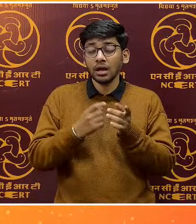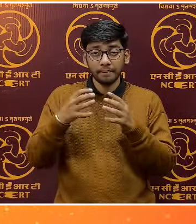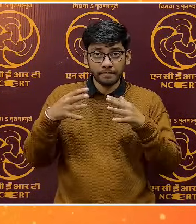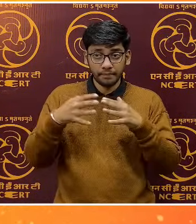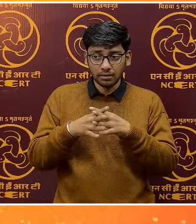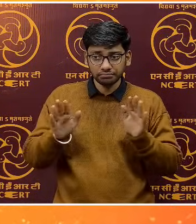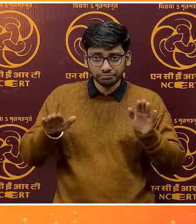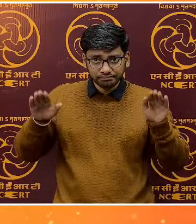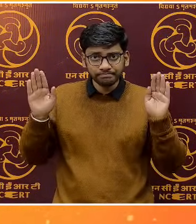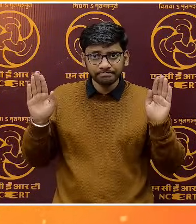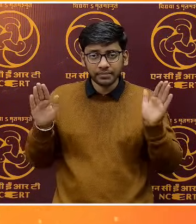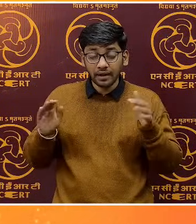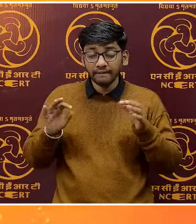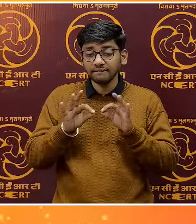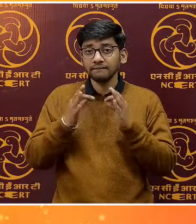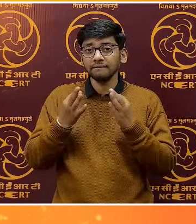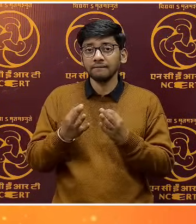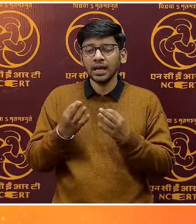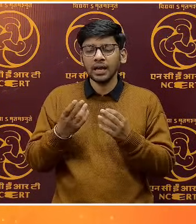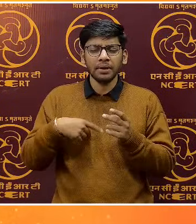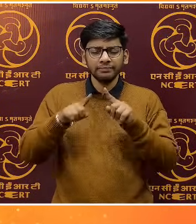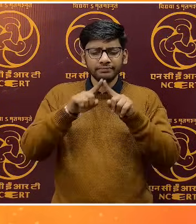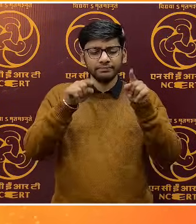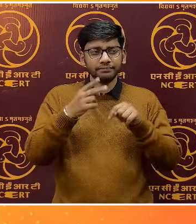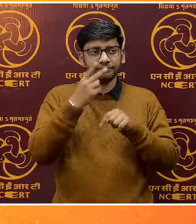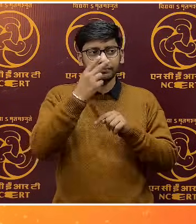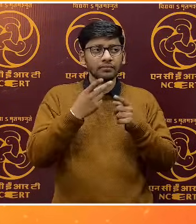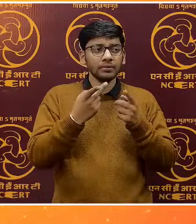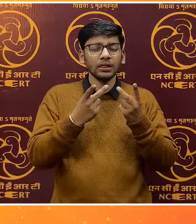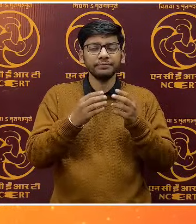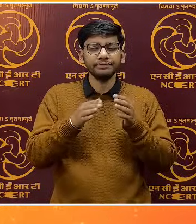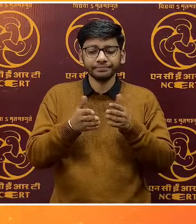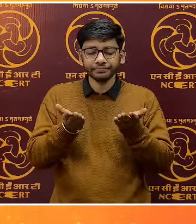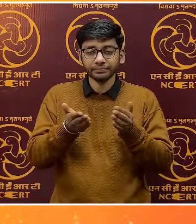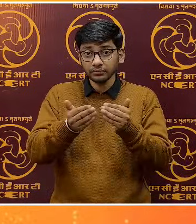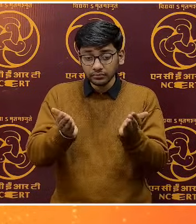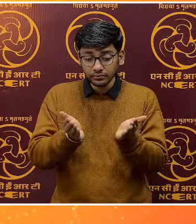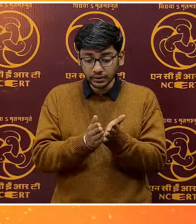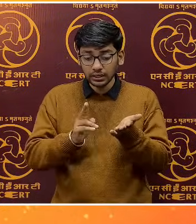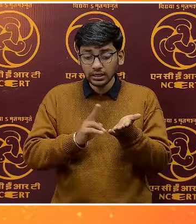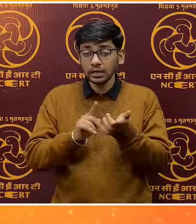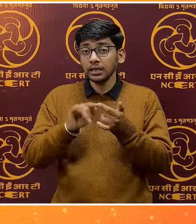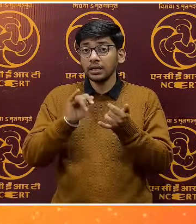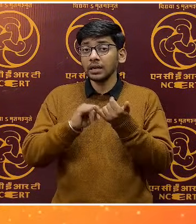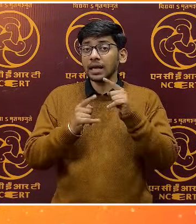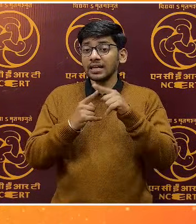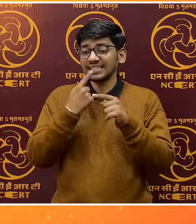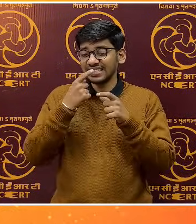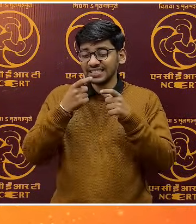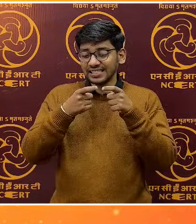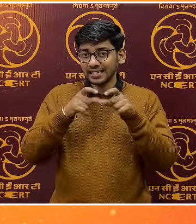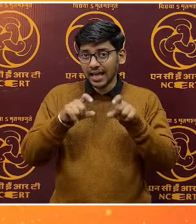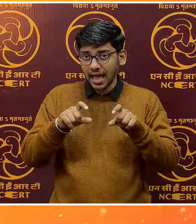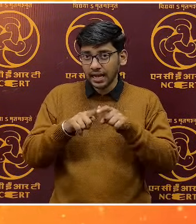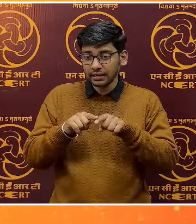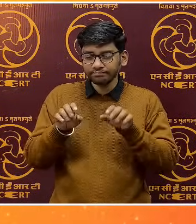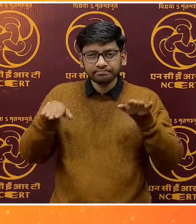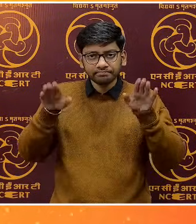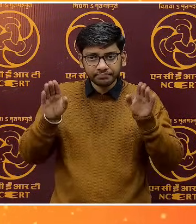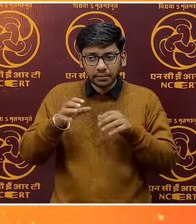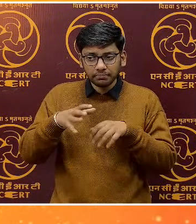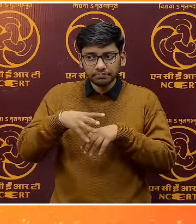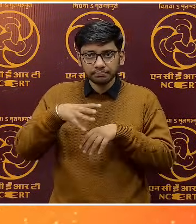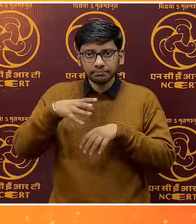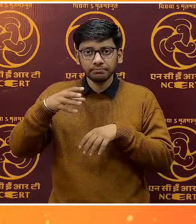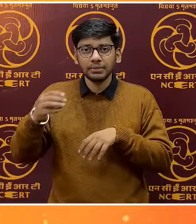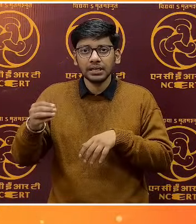also, I can see a lot of sparrows, I can see a nest, I can see eggs hatched, right? So we'll look what is